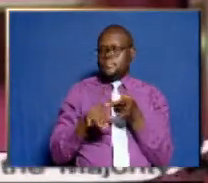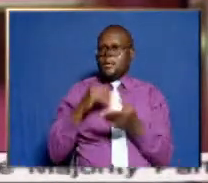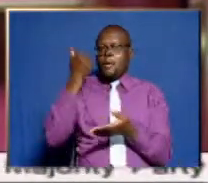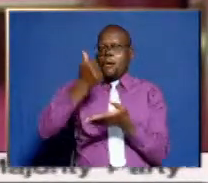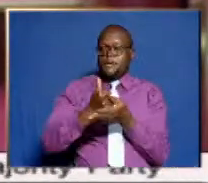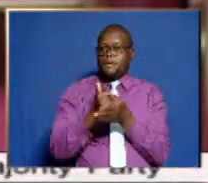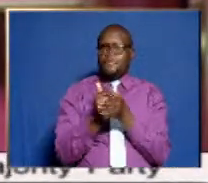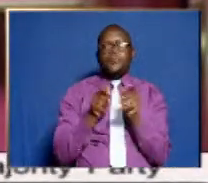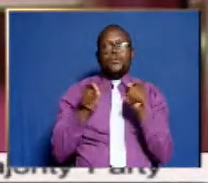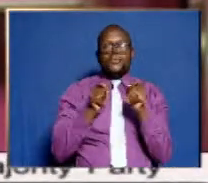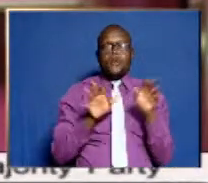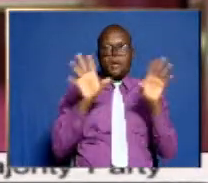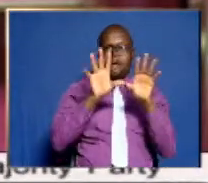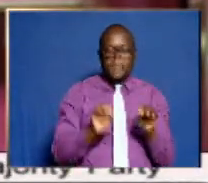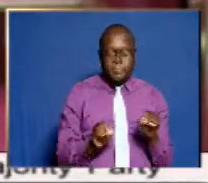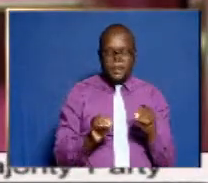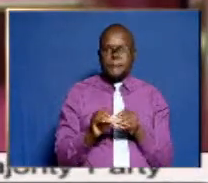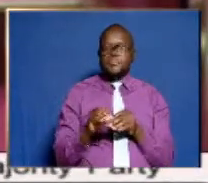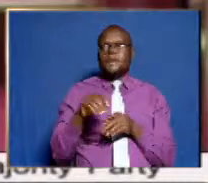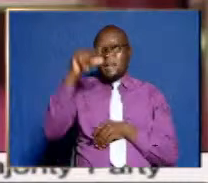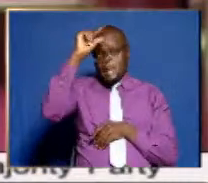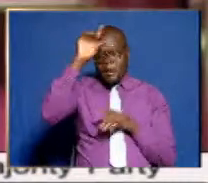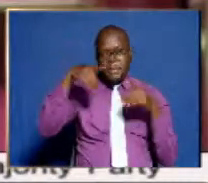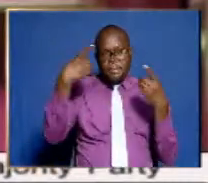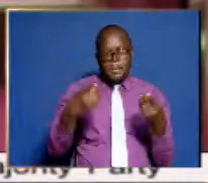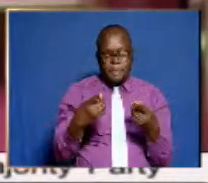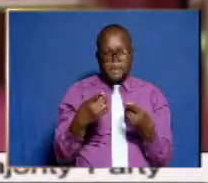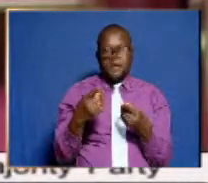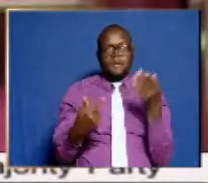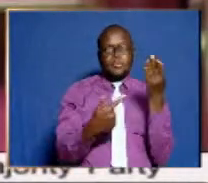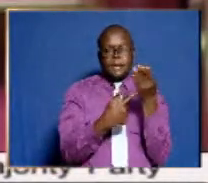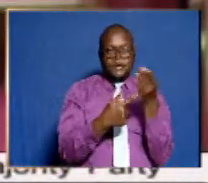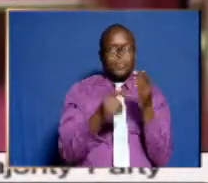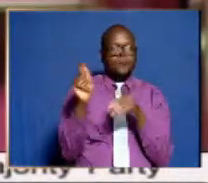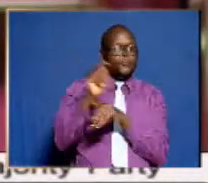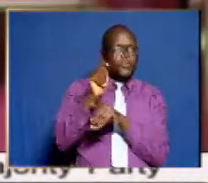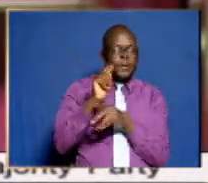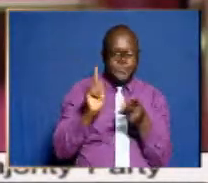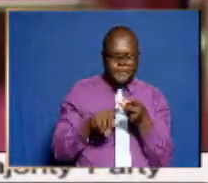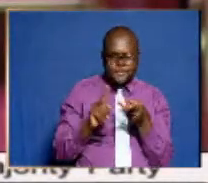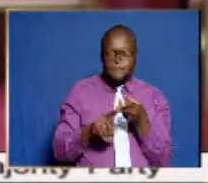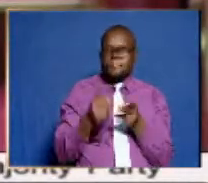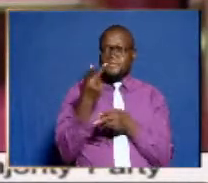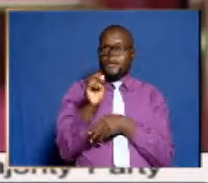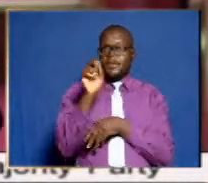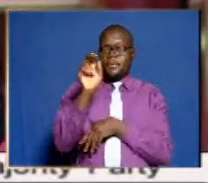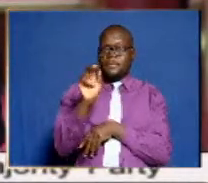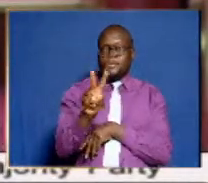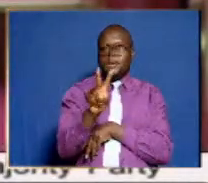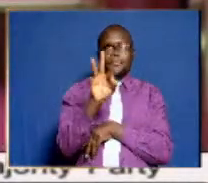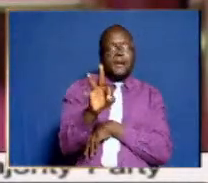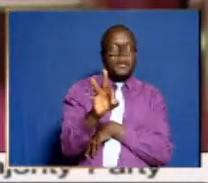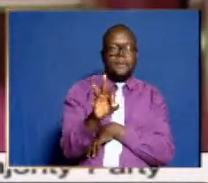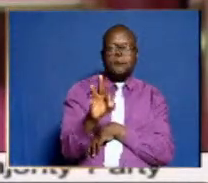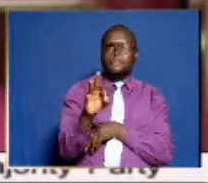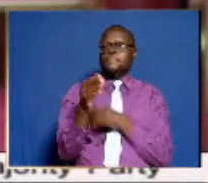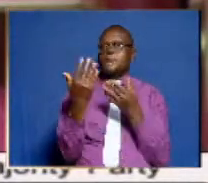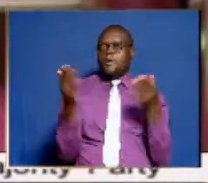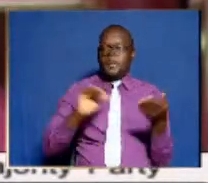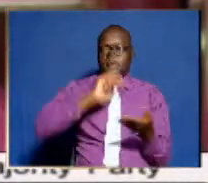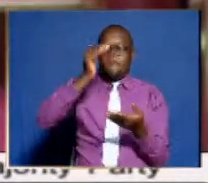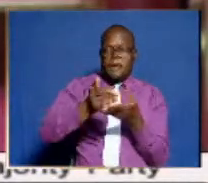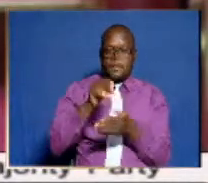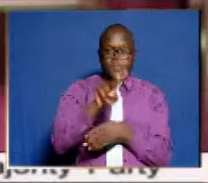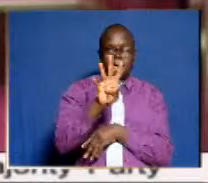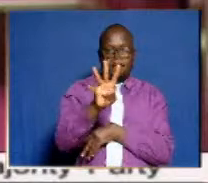of Budget. Number 22, State Department for Vocational and Technical Training. Number 23, Commodities Fund. Number